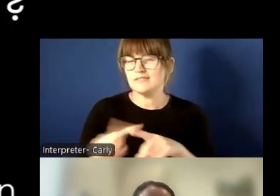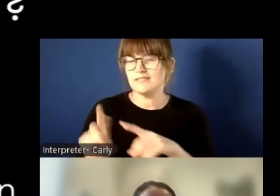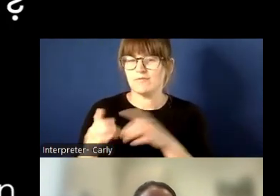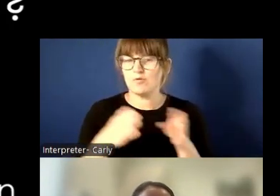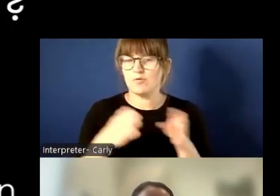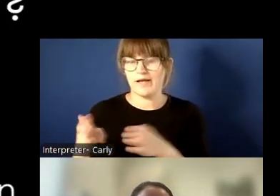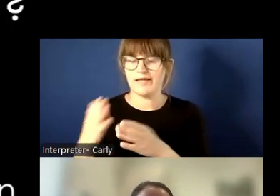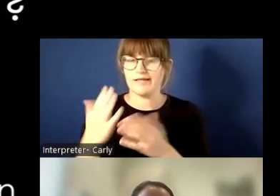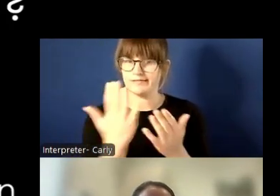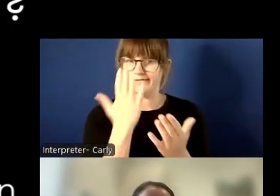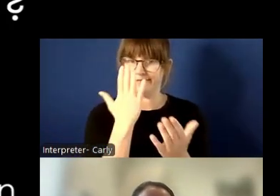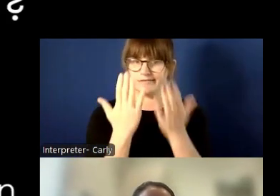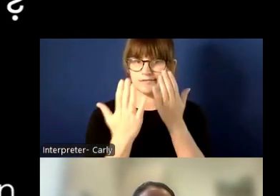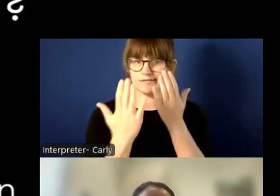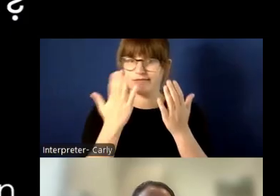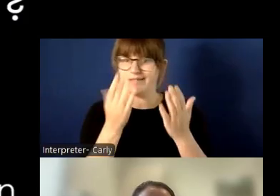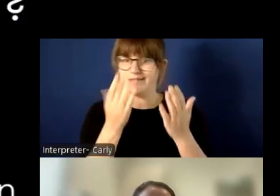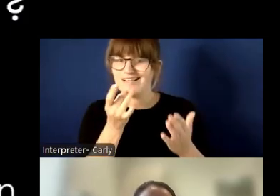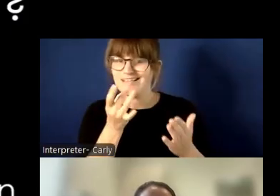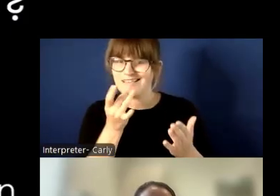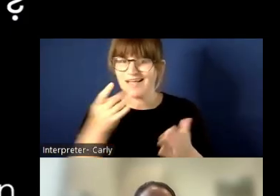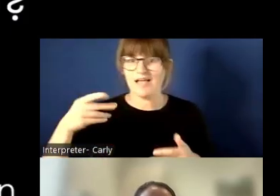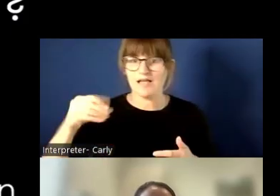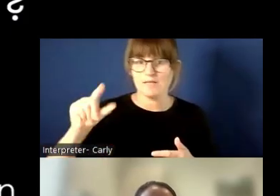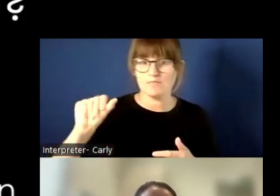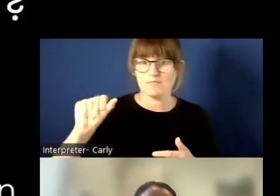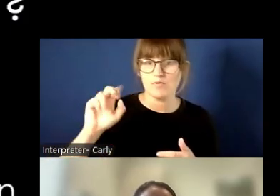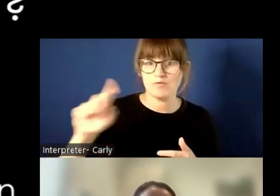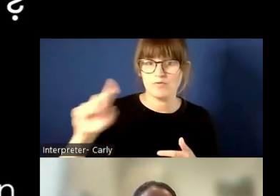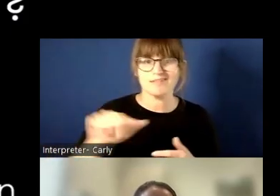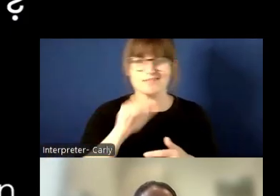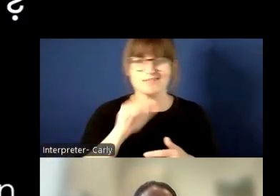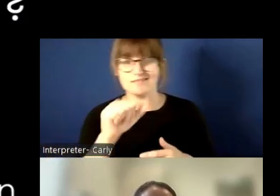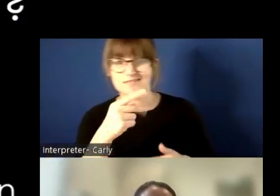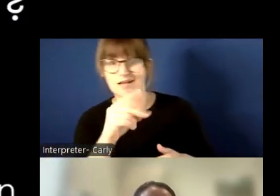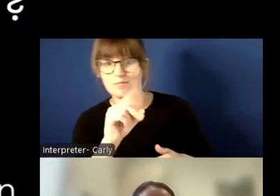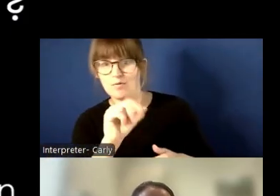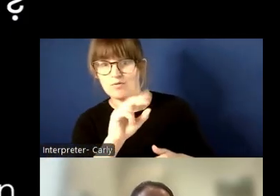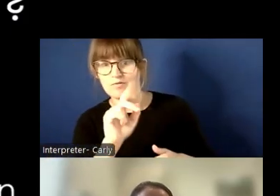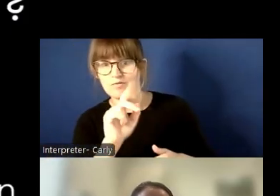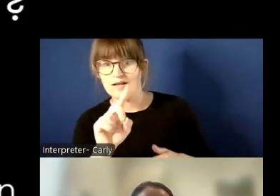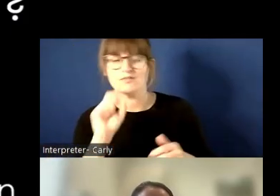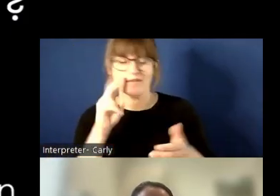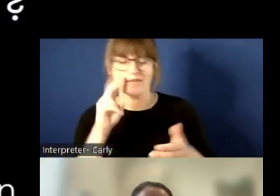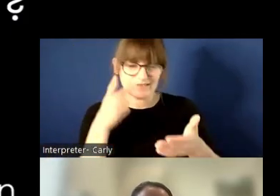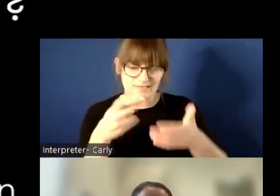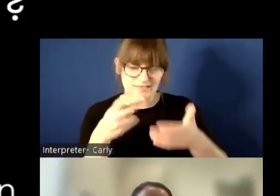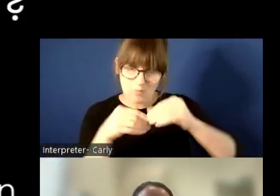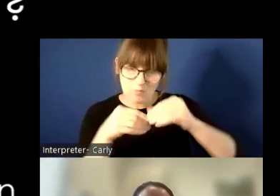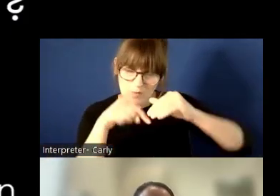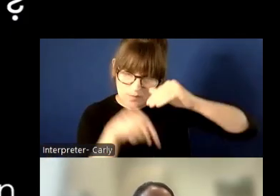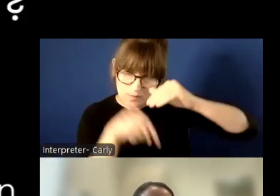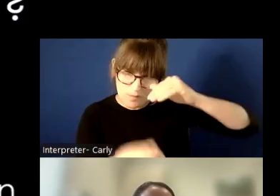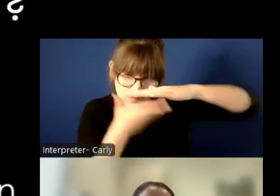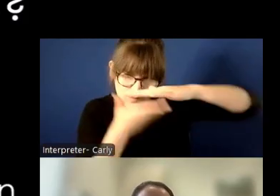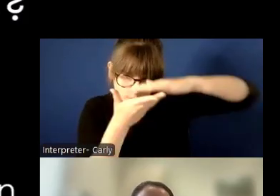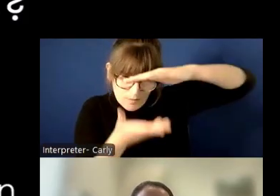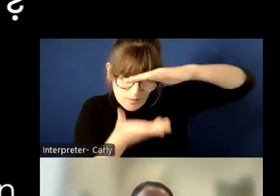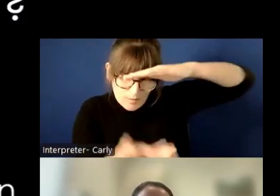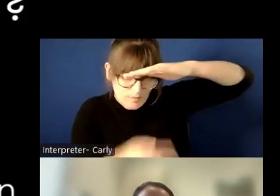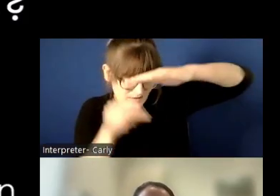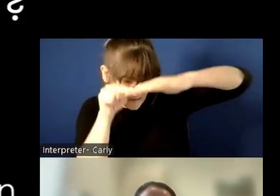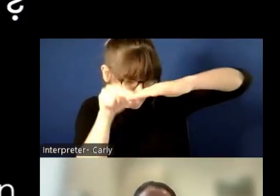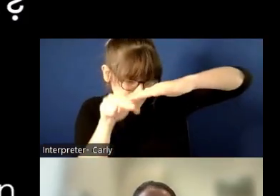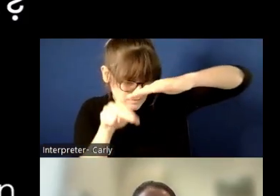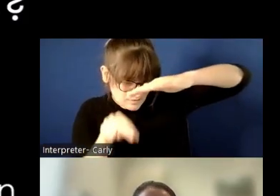a few different types of light, polarized and non-polarized light, so that when I'm looking at the skin, I can look at deeper structures. So I can look at certain pigment